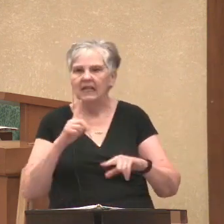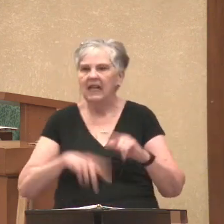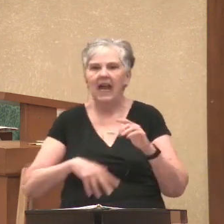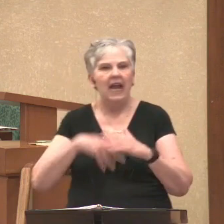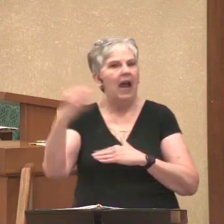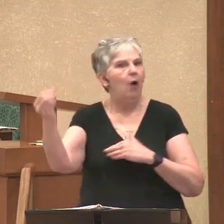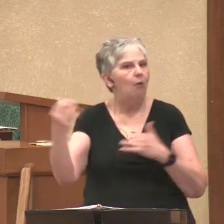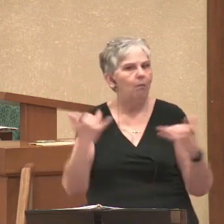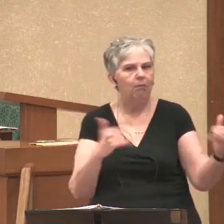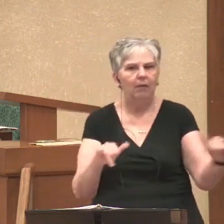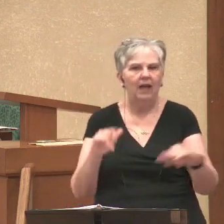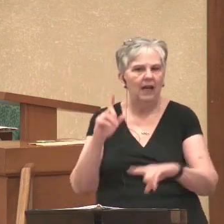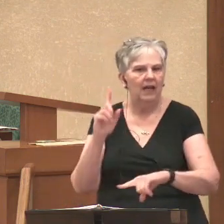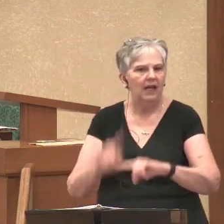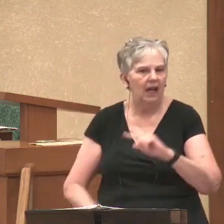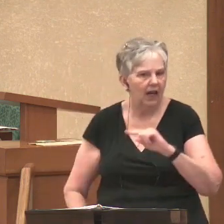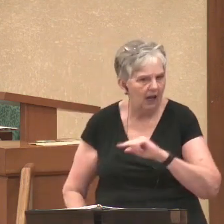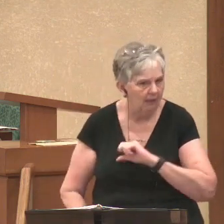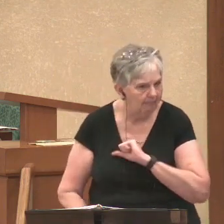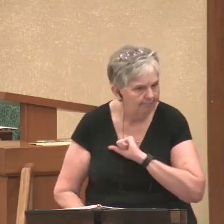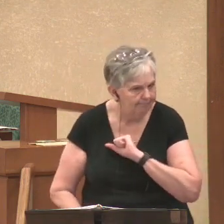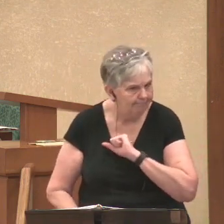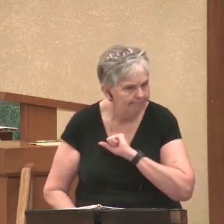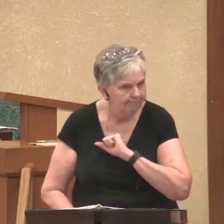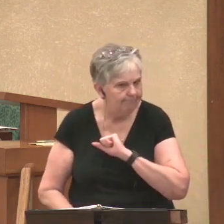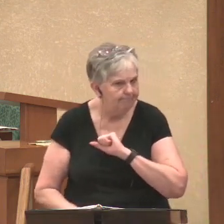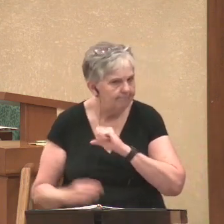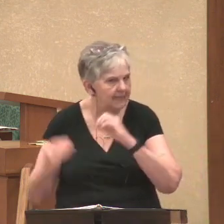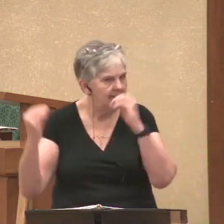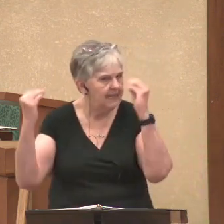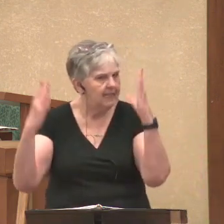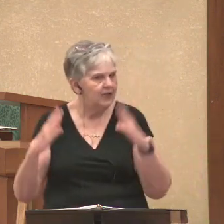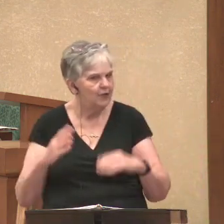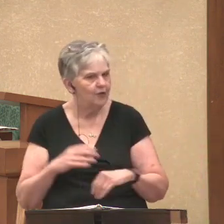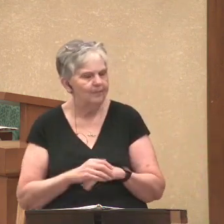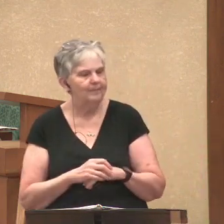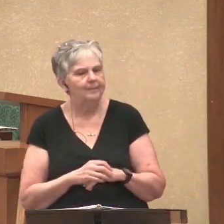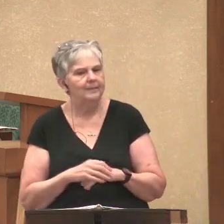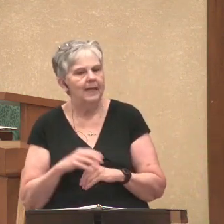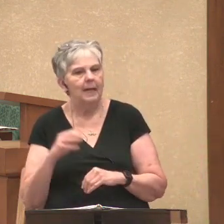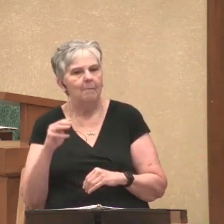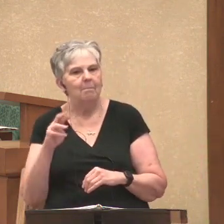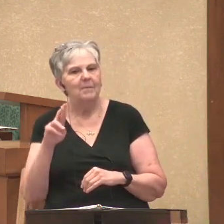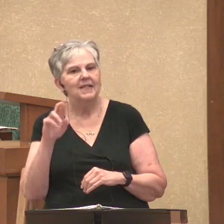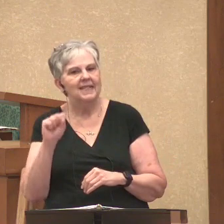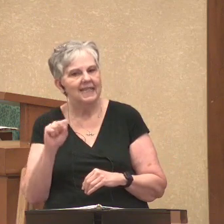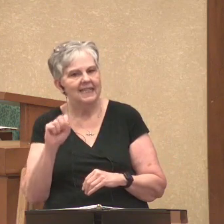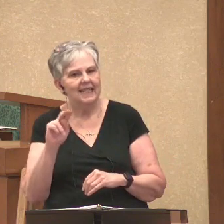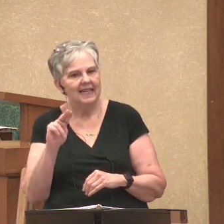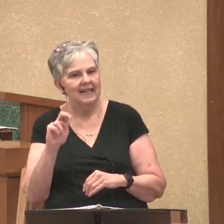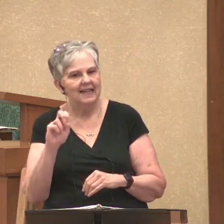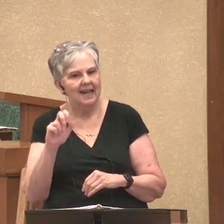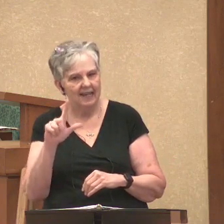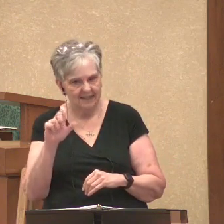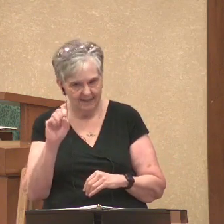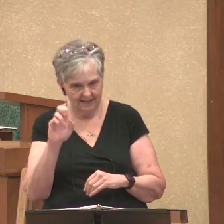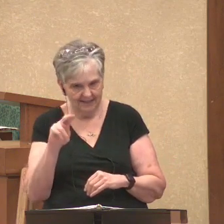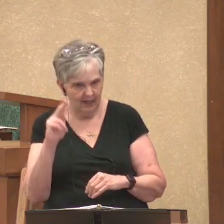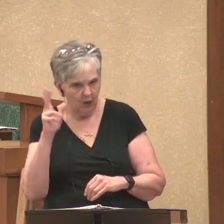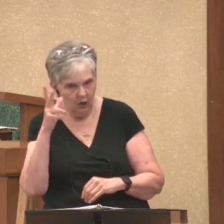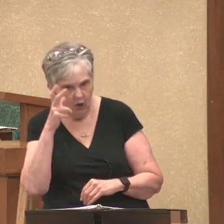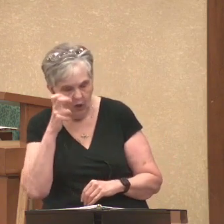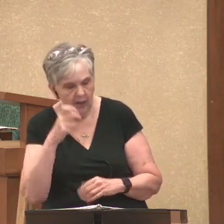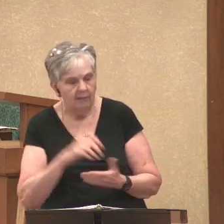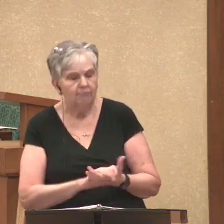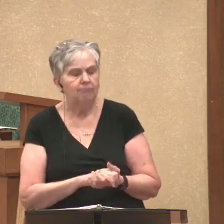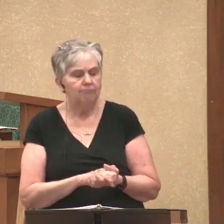for recess. But when the teacher, Mrs. Nelson, heard what Sam did, she did a